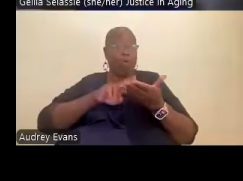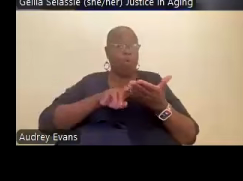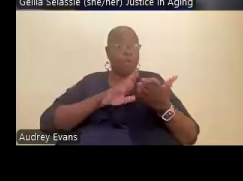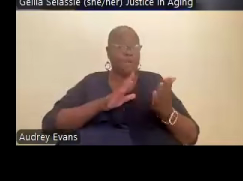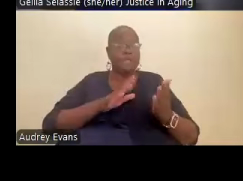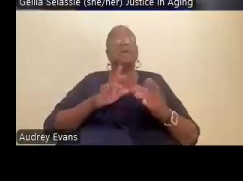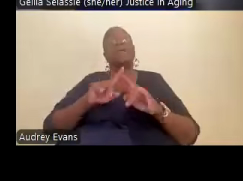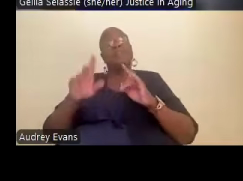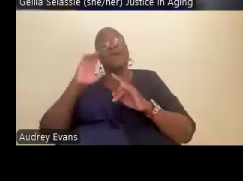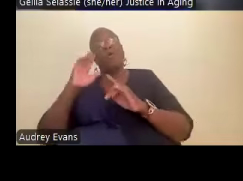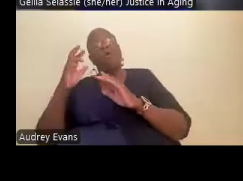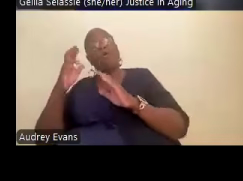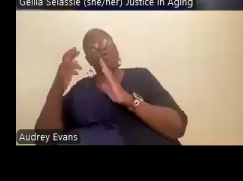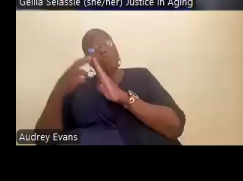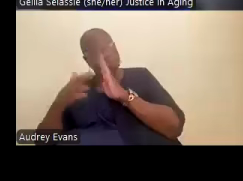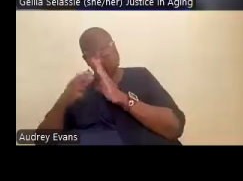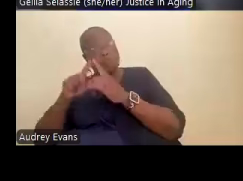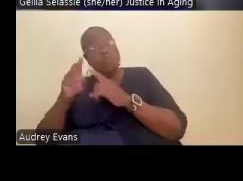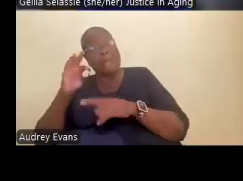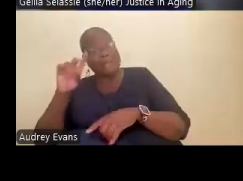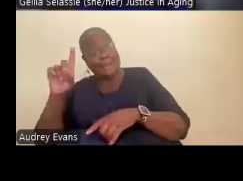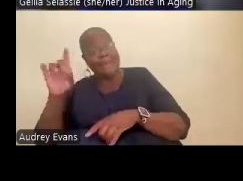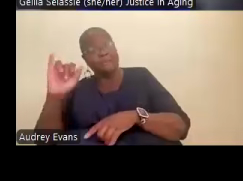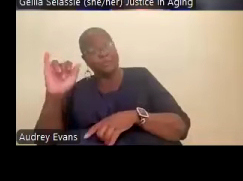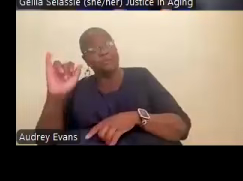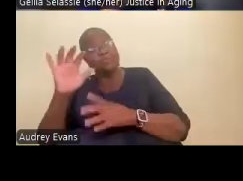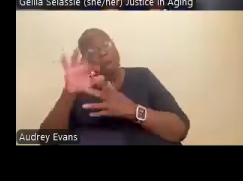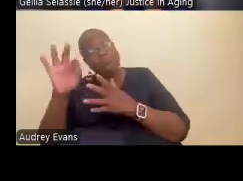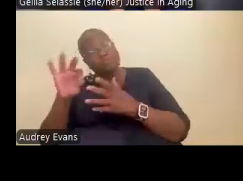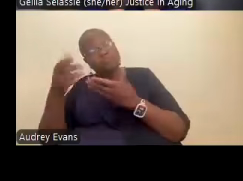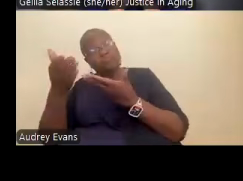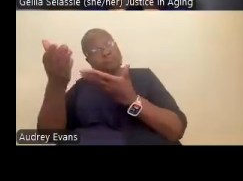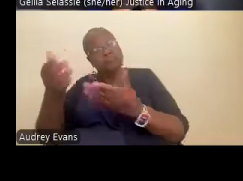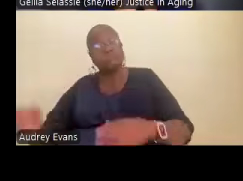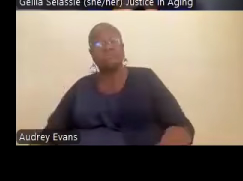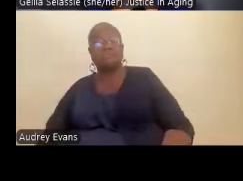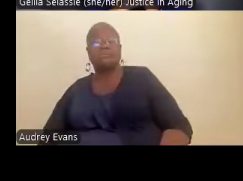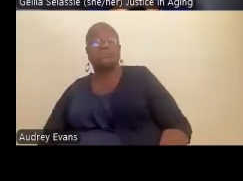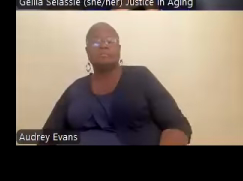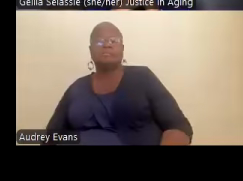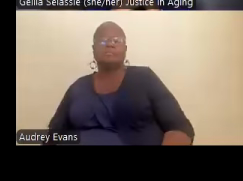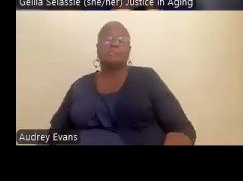rules as well. So that is another option as well.